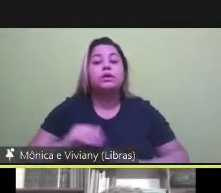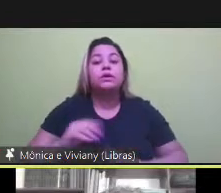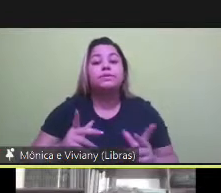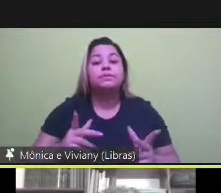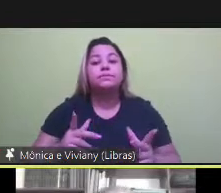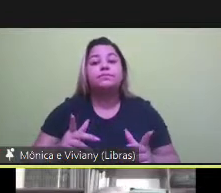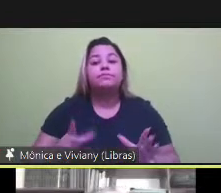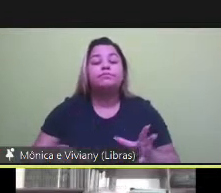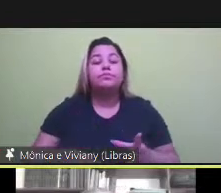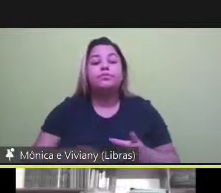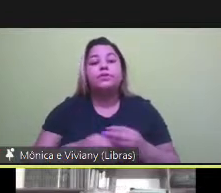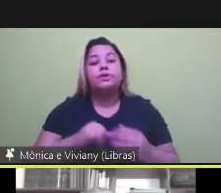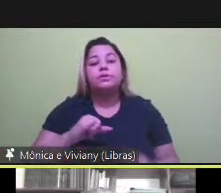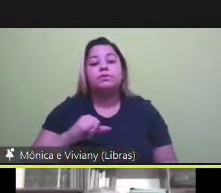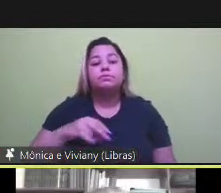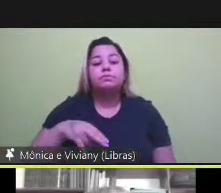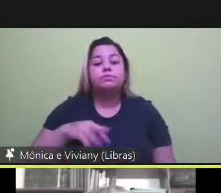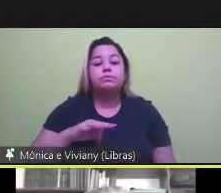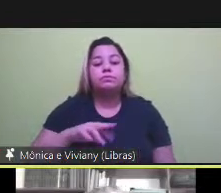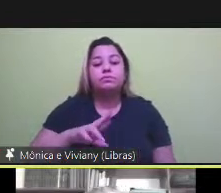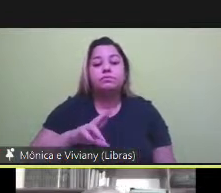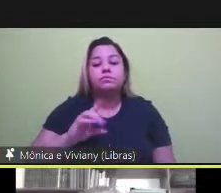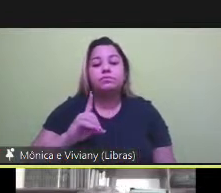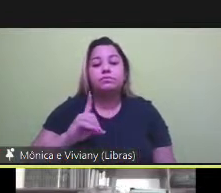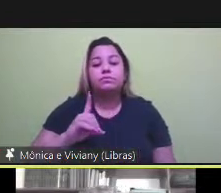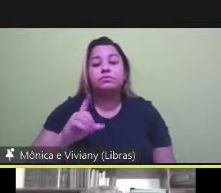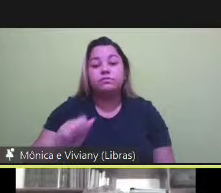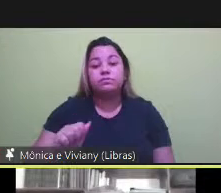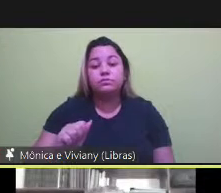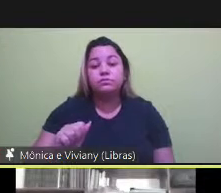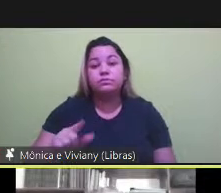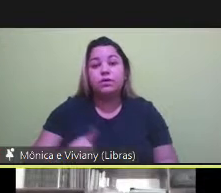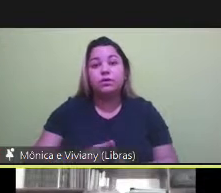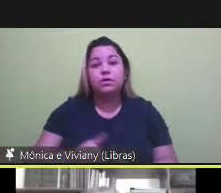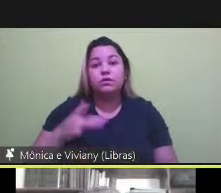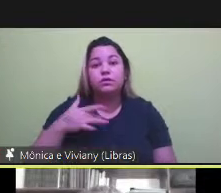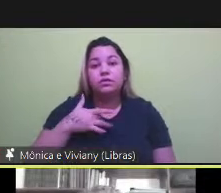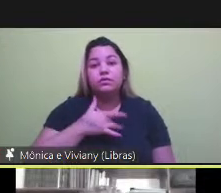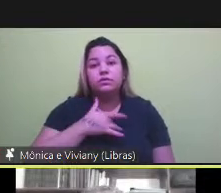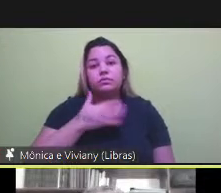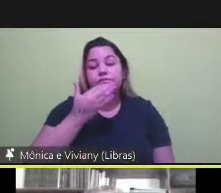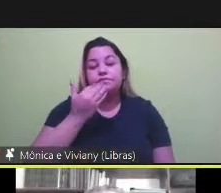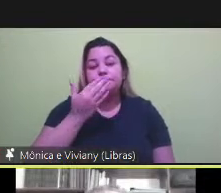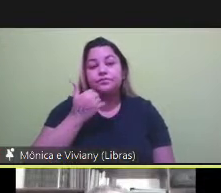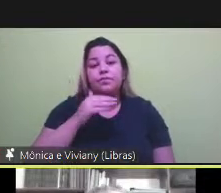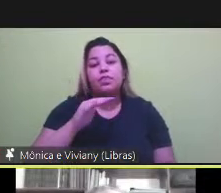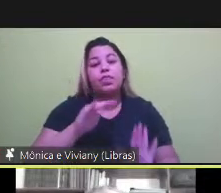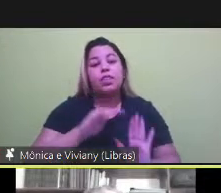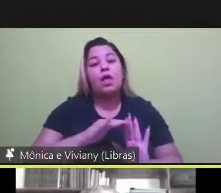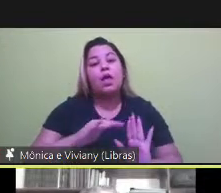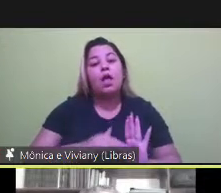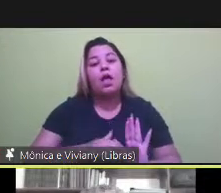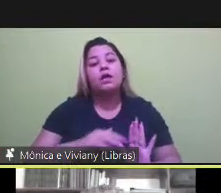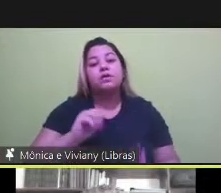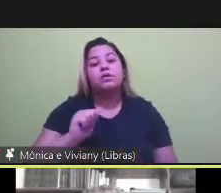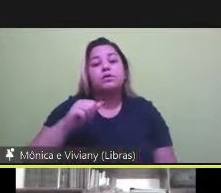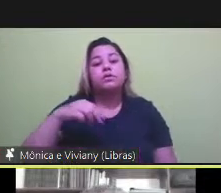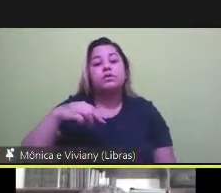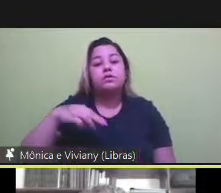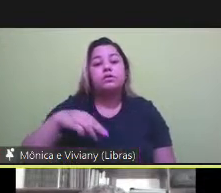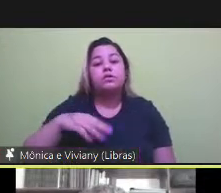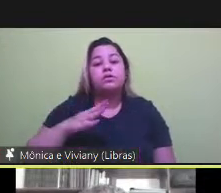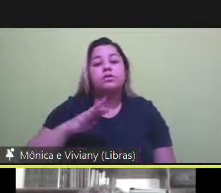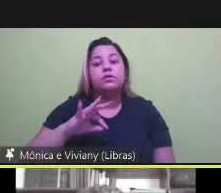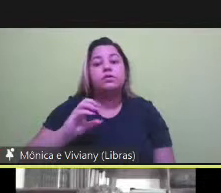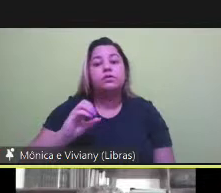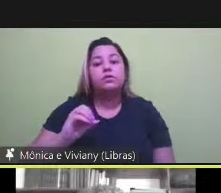that also approach healthy eating. As you can see here in the first one, in the sanitary aspect or